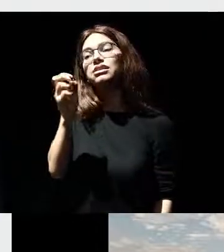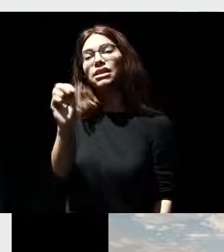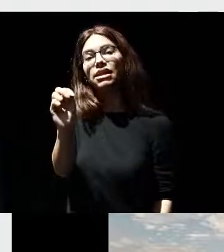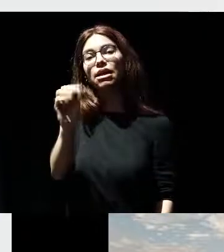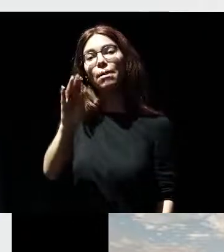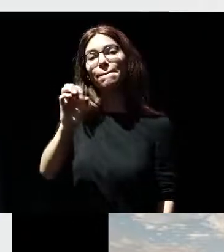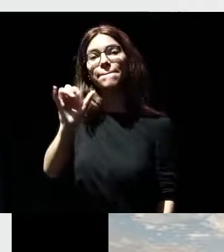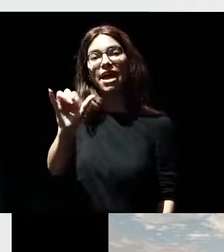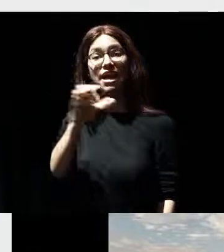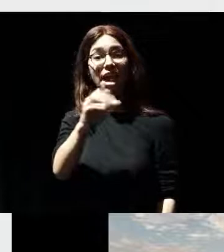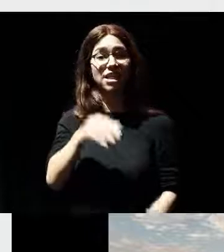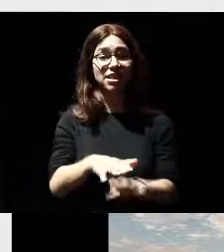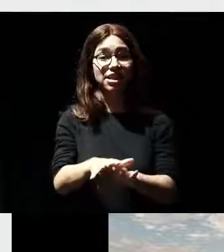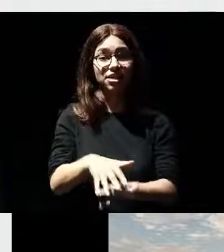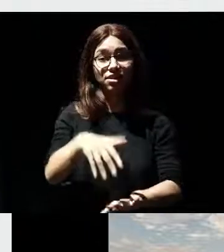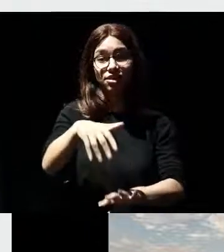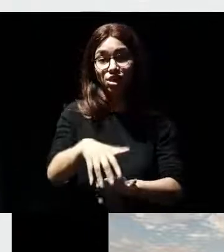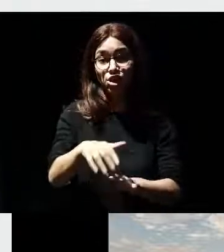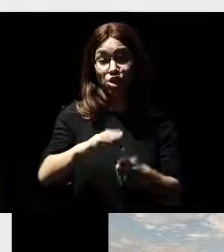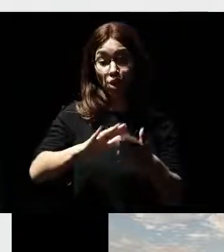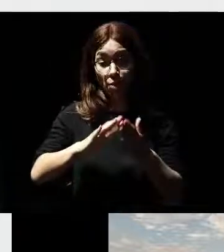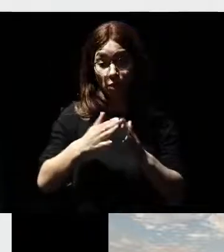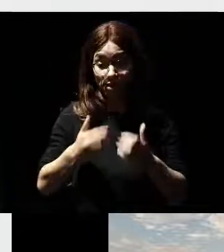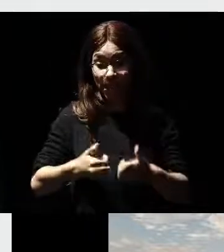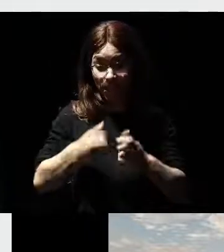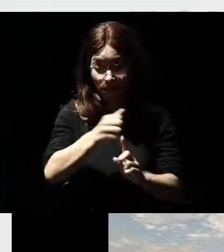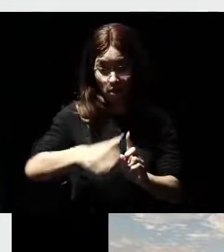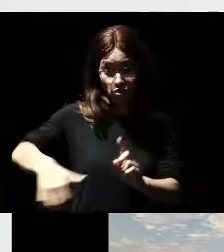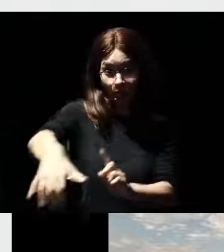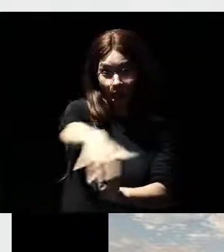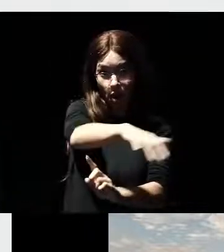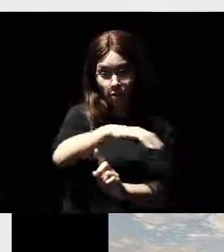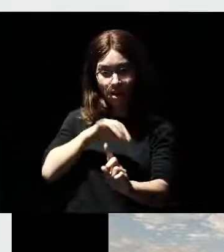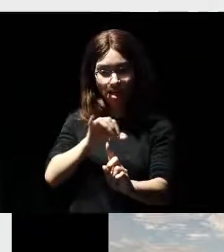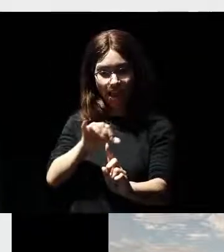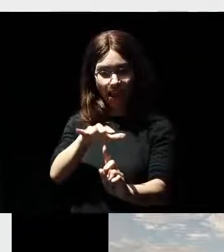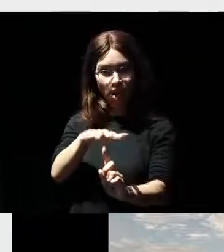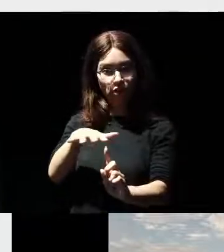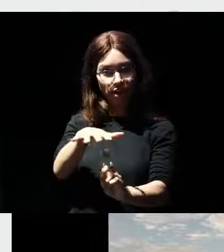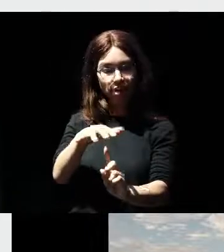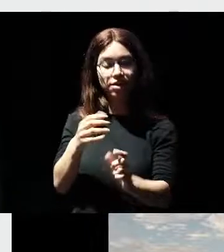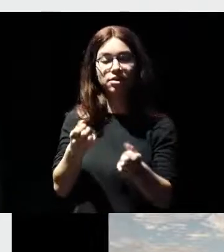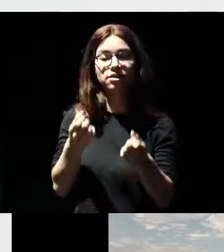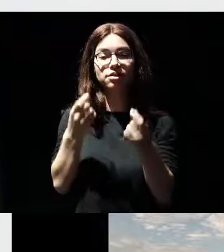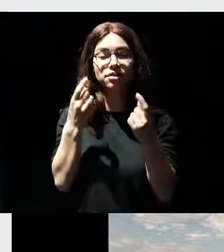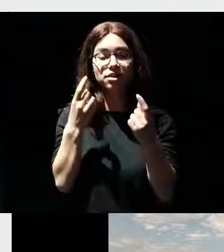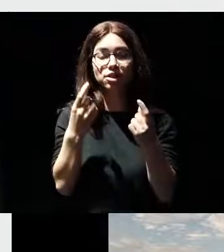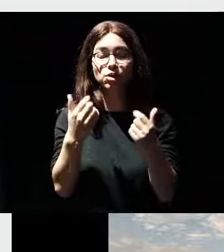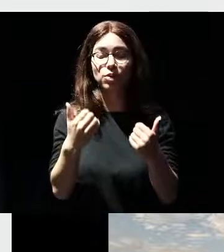Inuit communities that live around the bay. And there is this